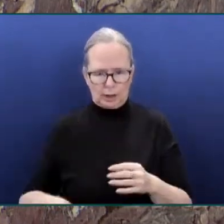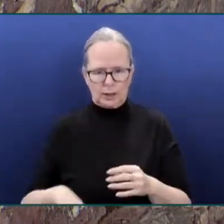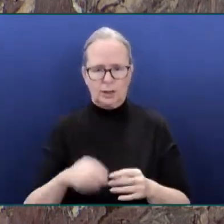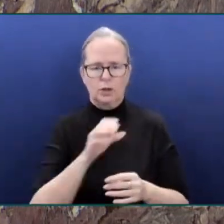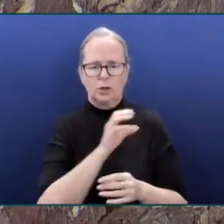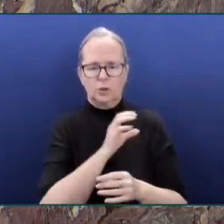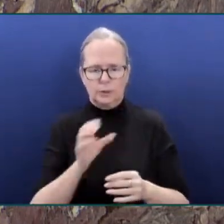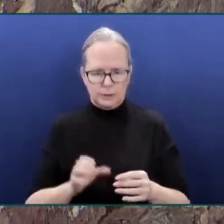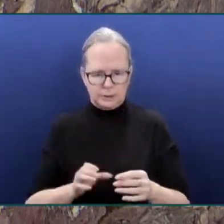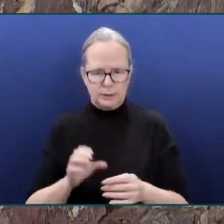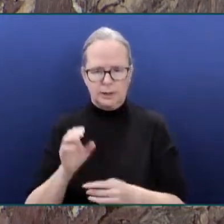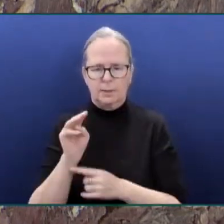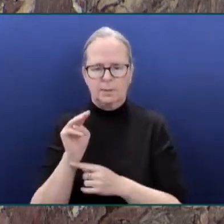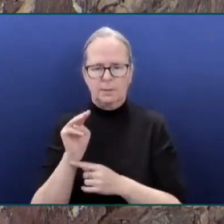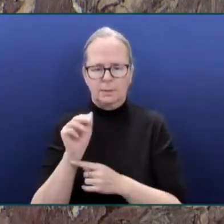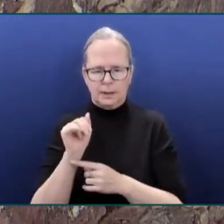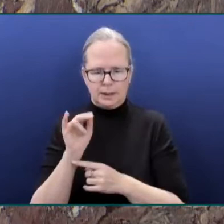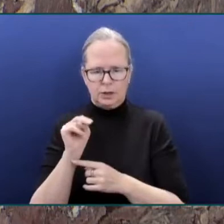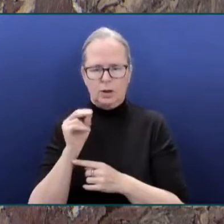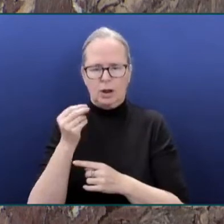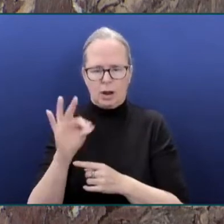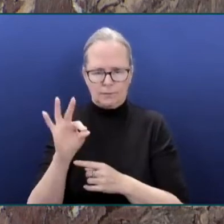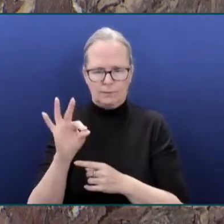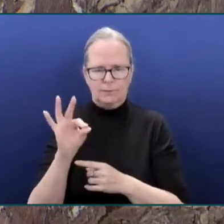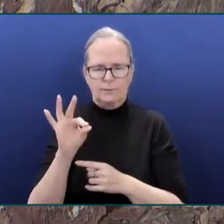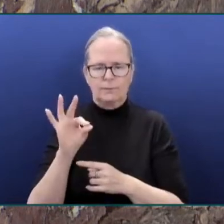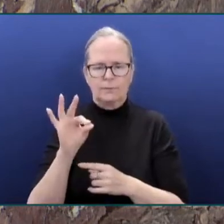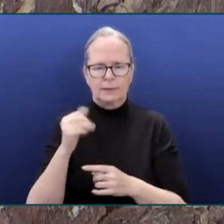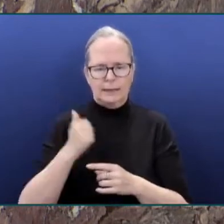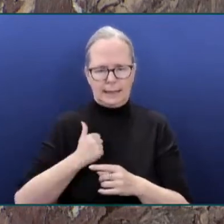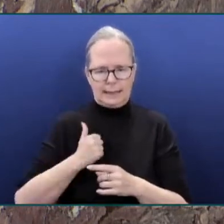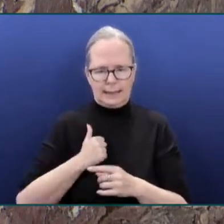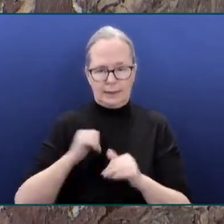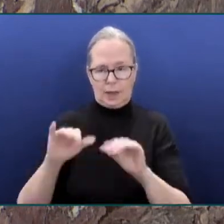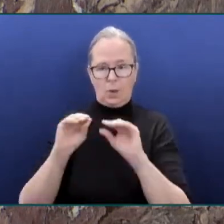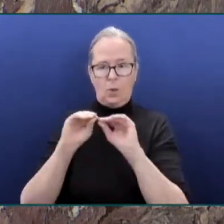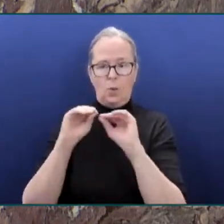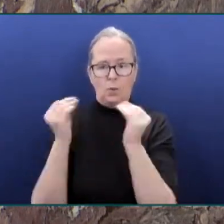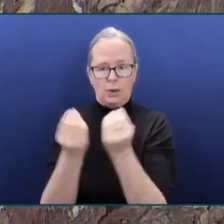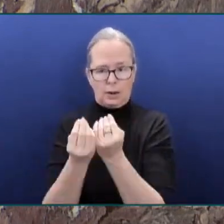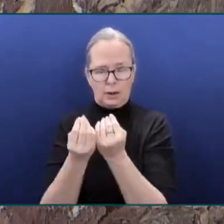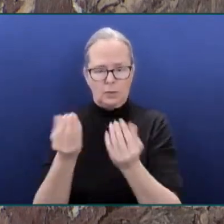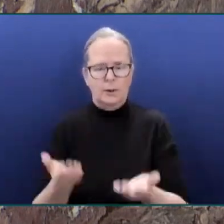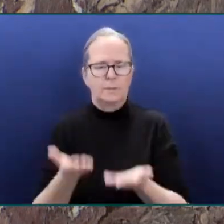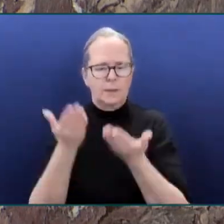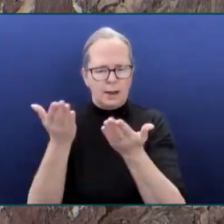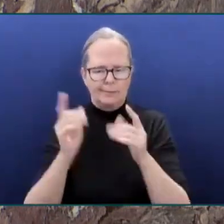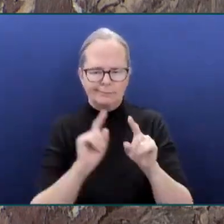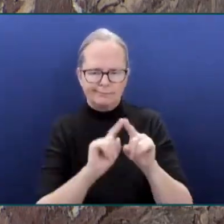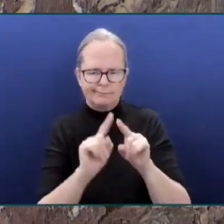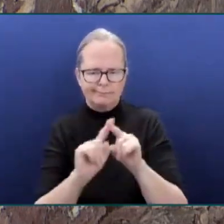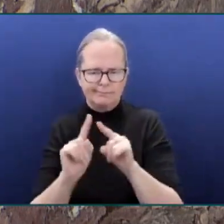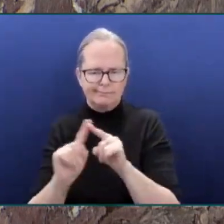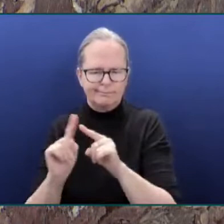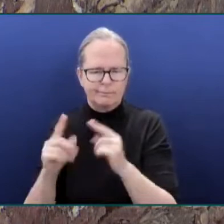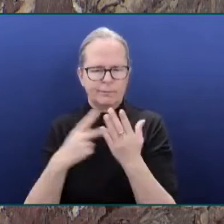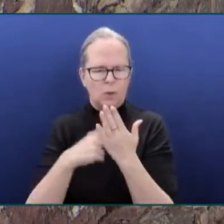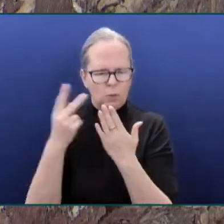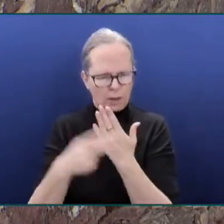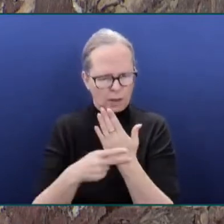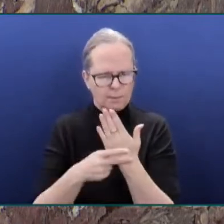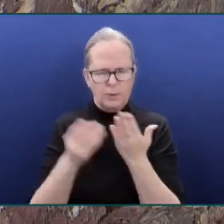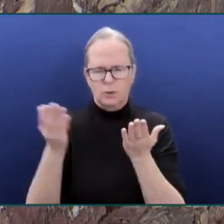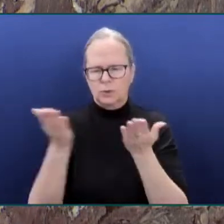the community by offering a large variety of programs and services, including counseling, employment